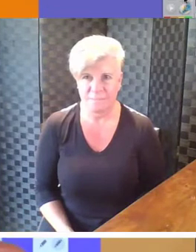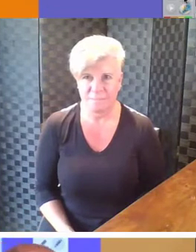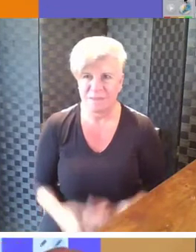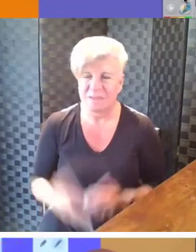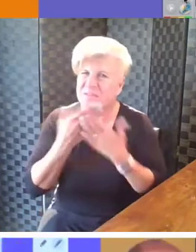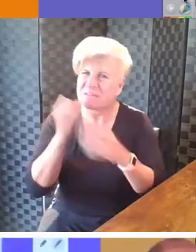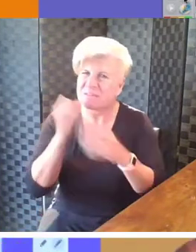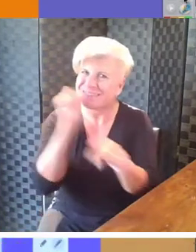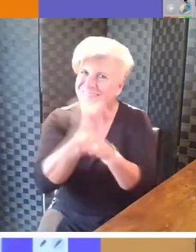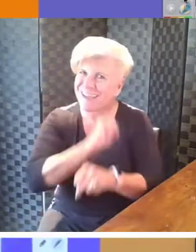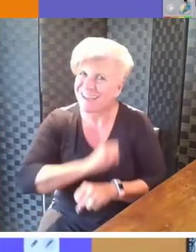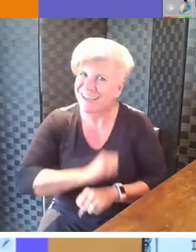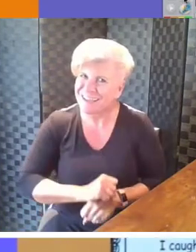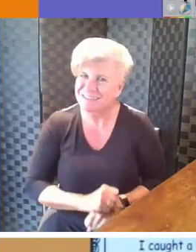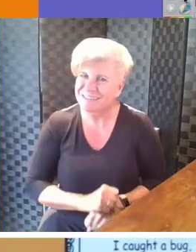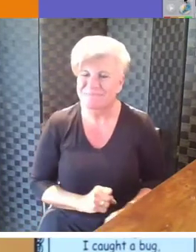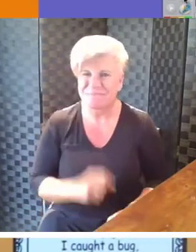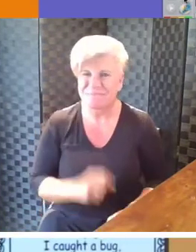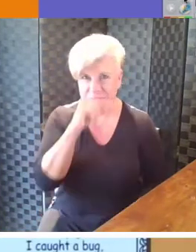Great job.